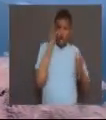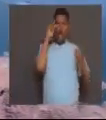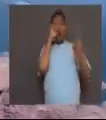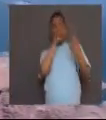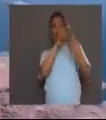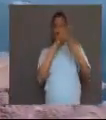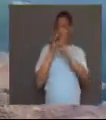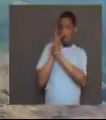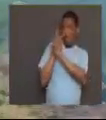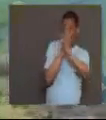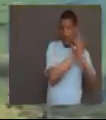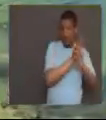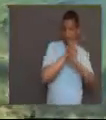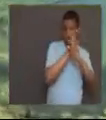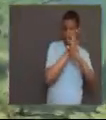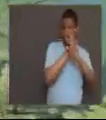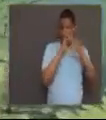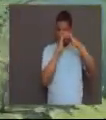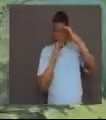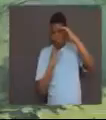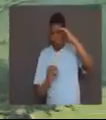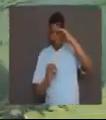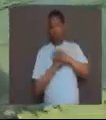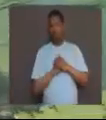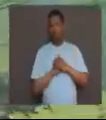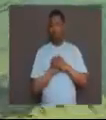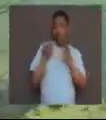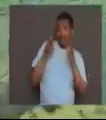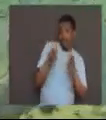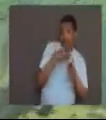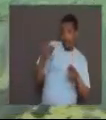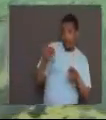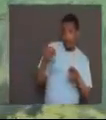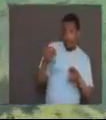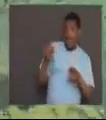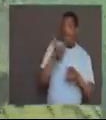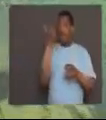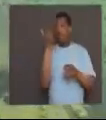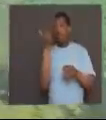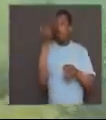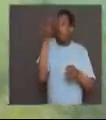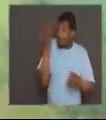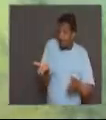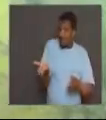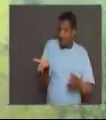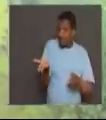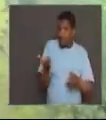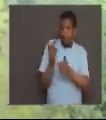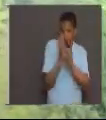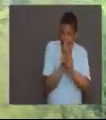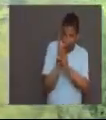of preventing, reducing, and otherwise